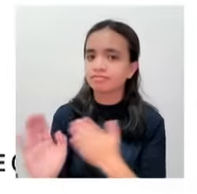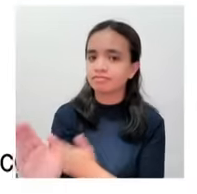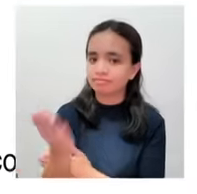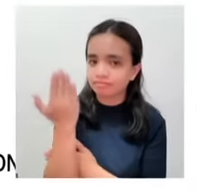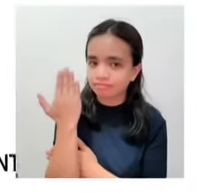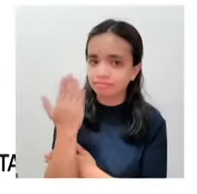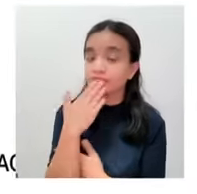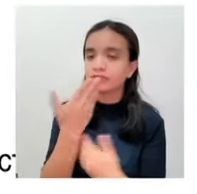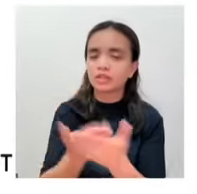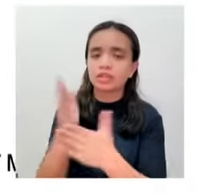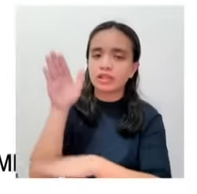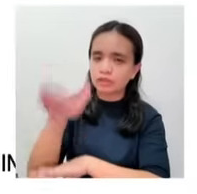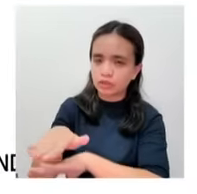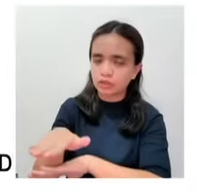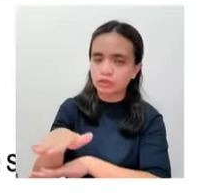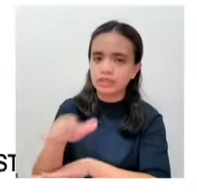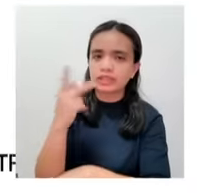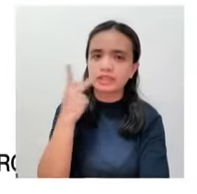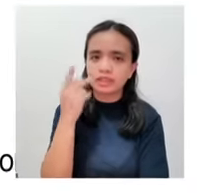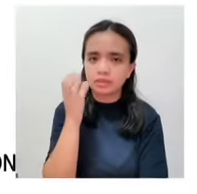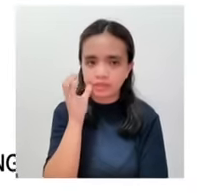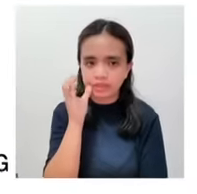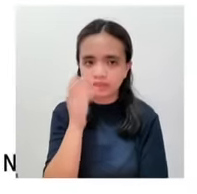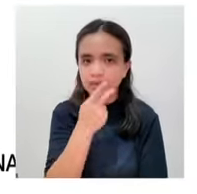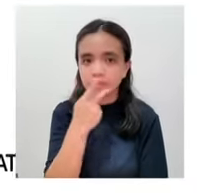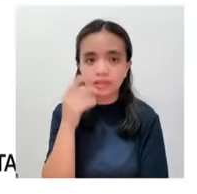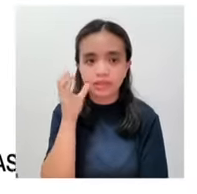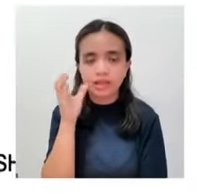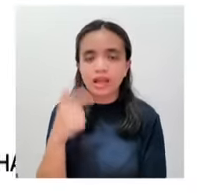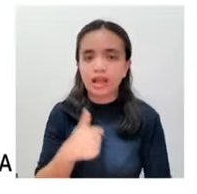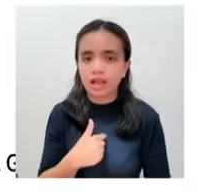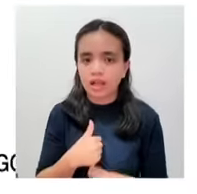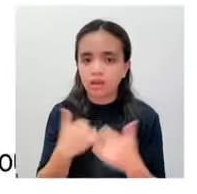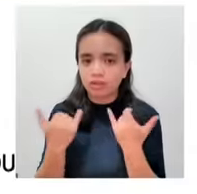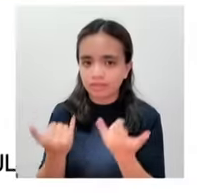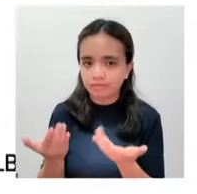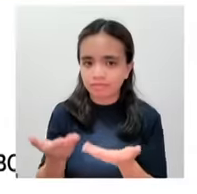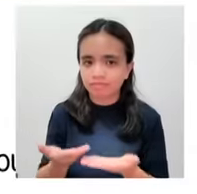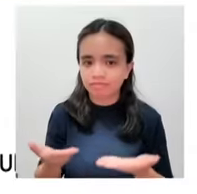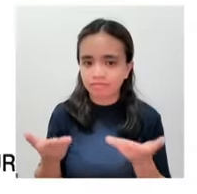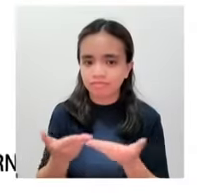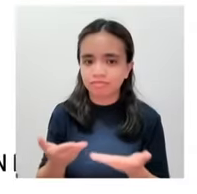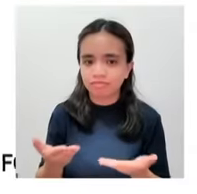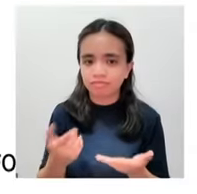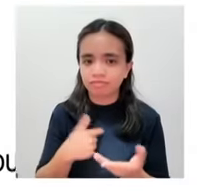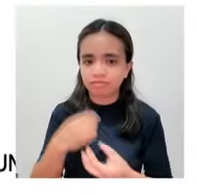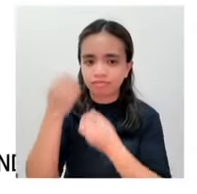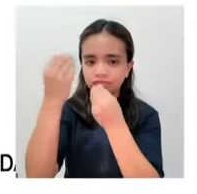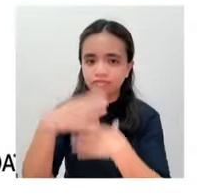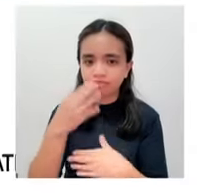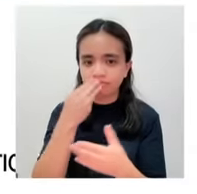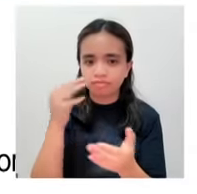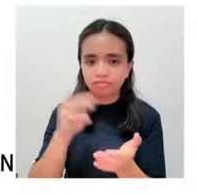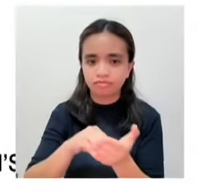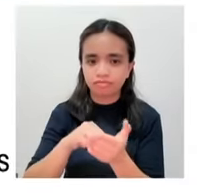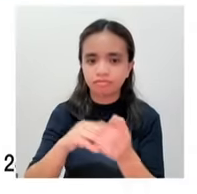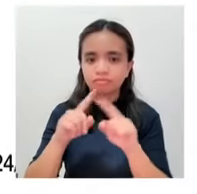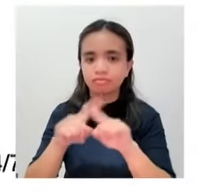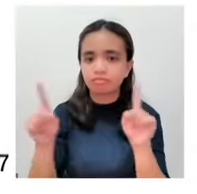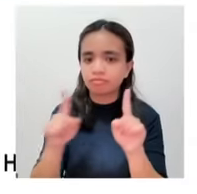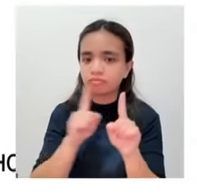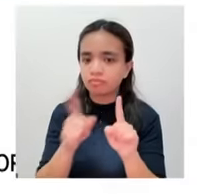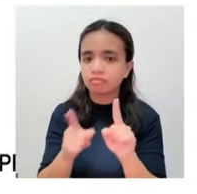Good afternoon, Carmina. And I'm here. I got the message rather late, but it is an